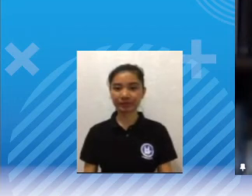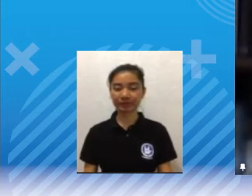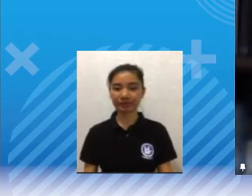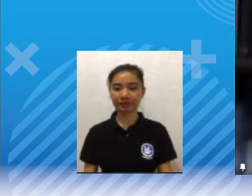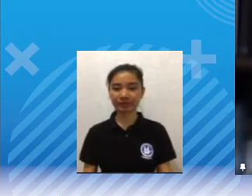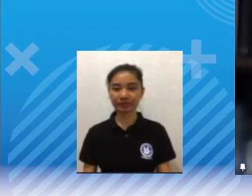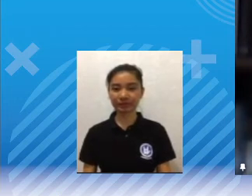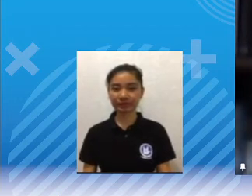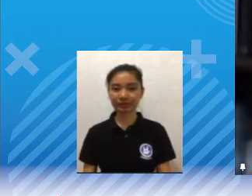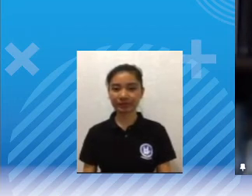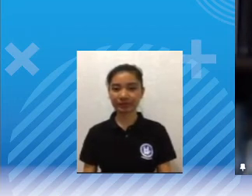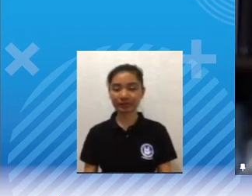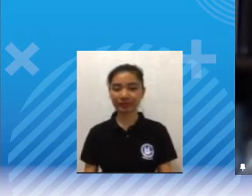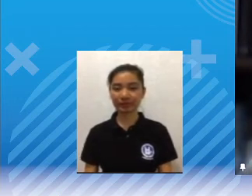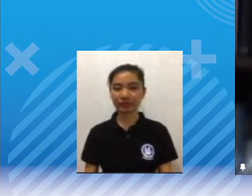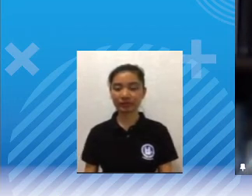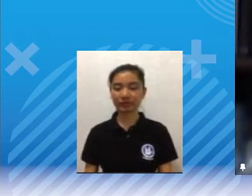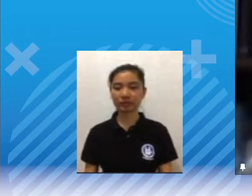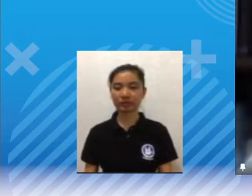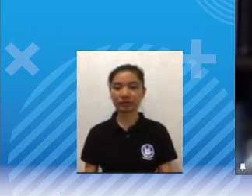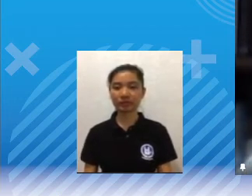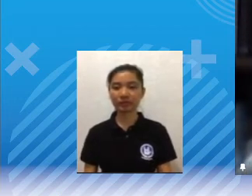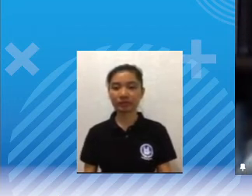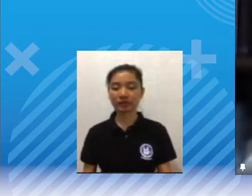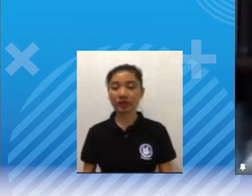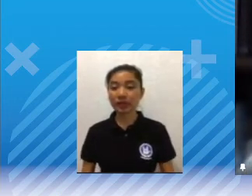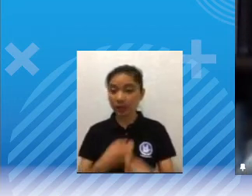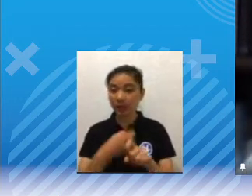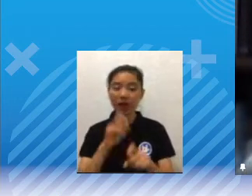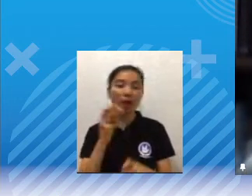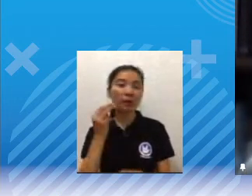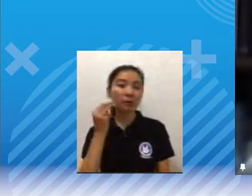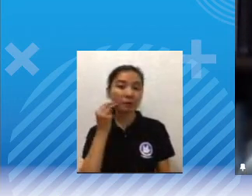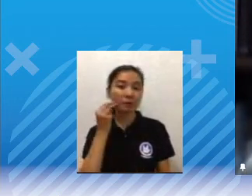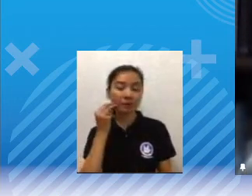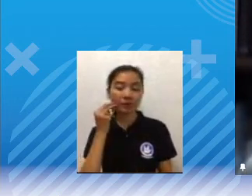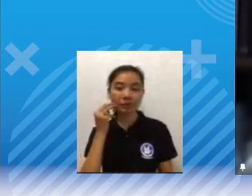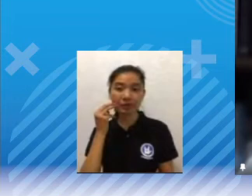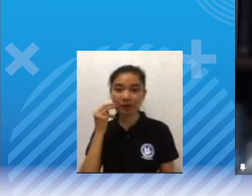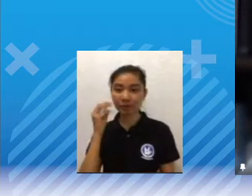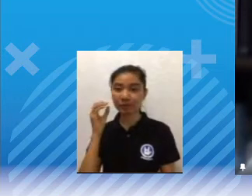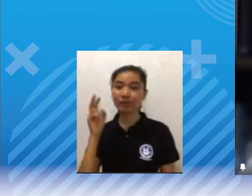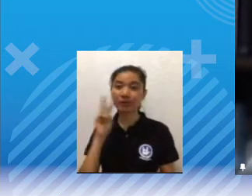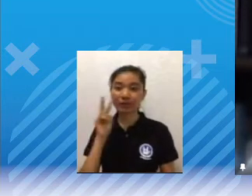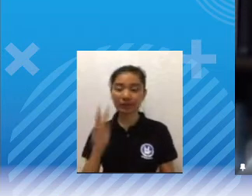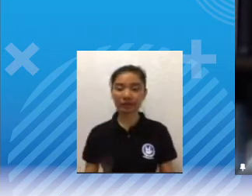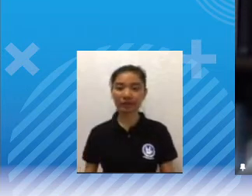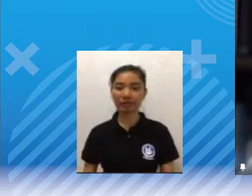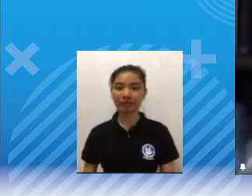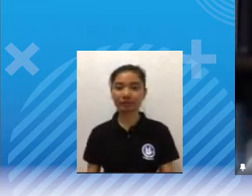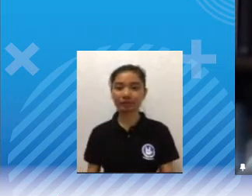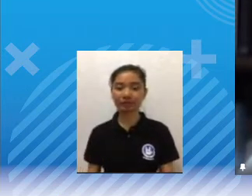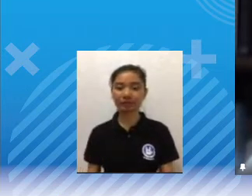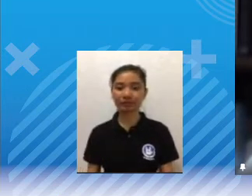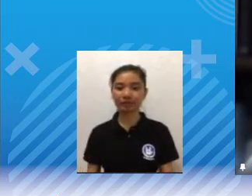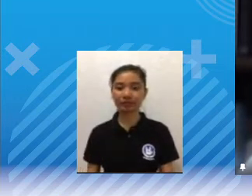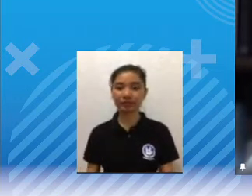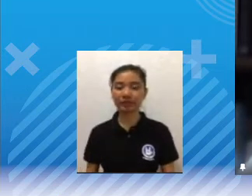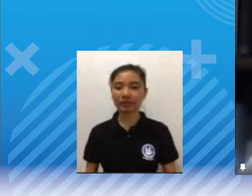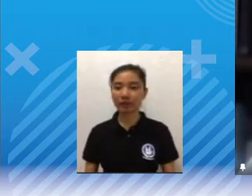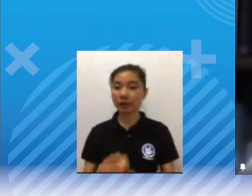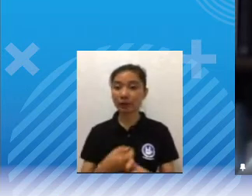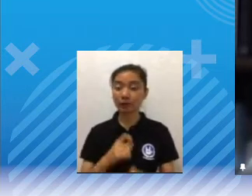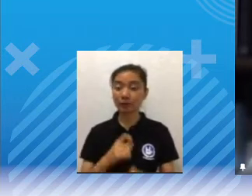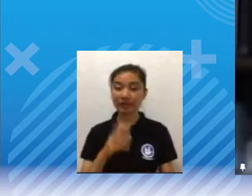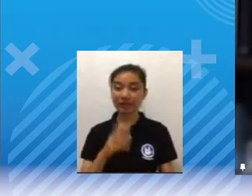So, ano pa po? From Ma'am Lilette Talisik Roses. So, reaction po ata to kay Teacher Cheryl. True, ma'am.